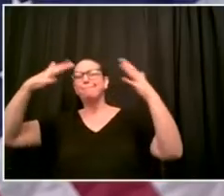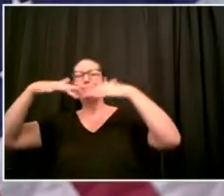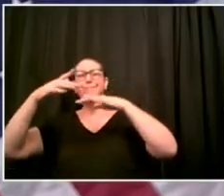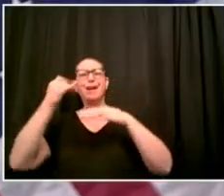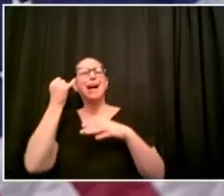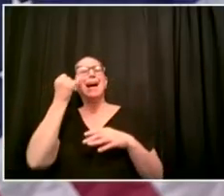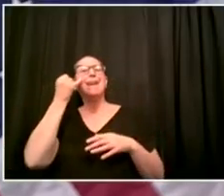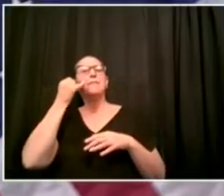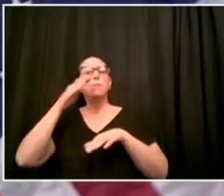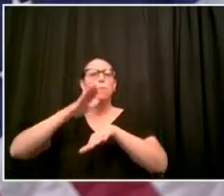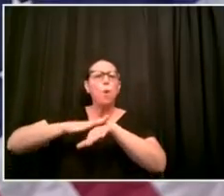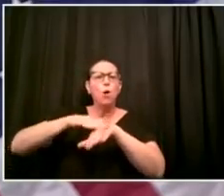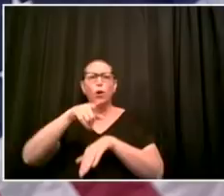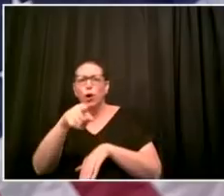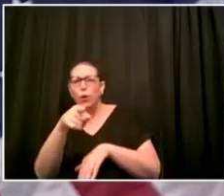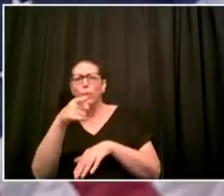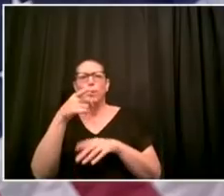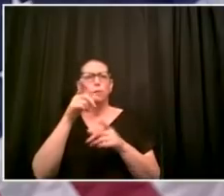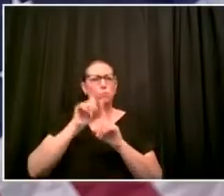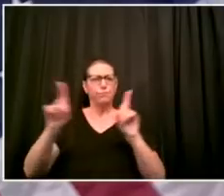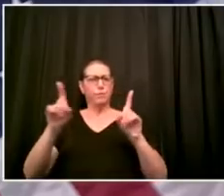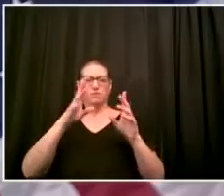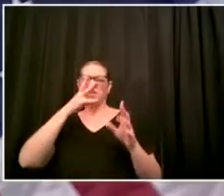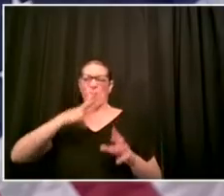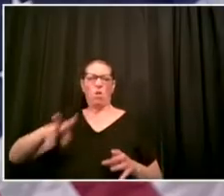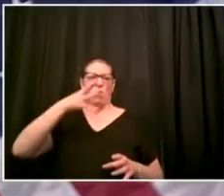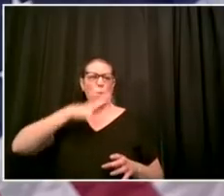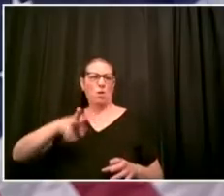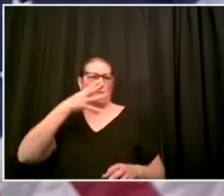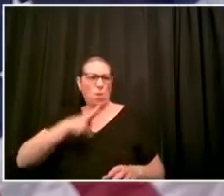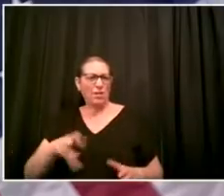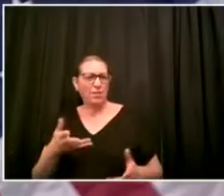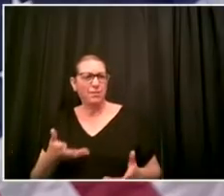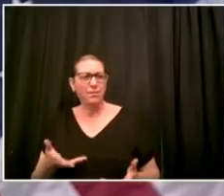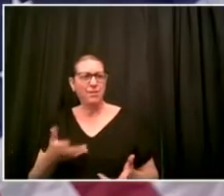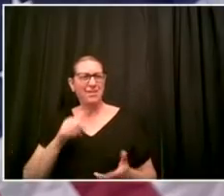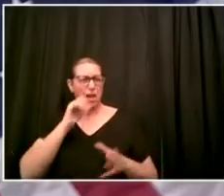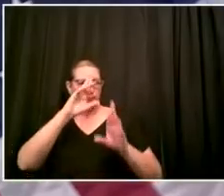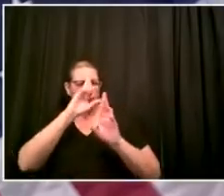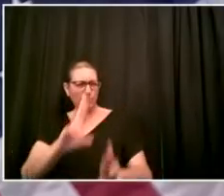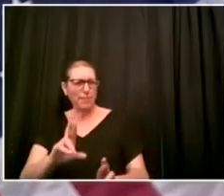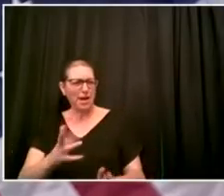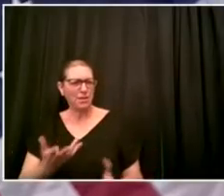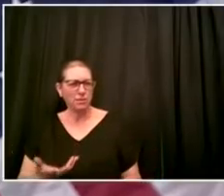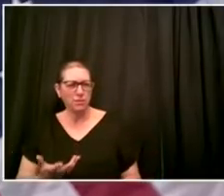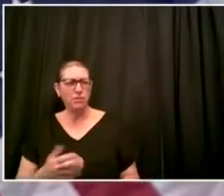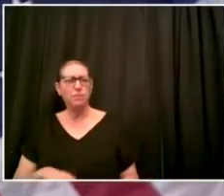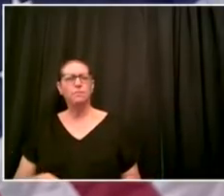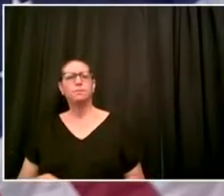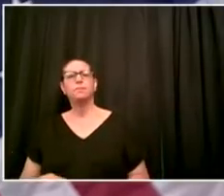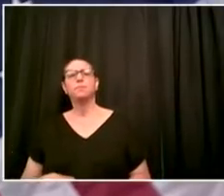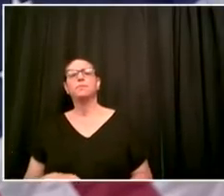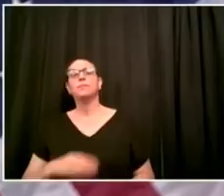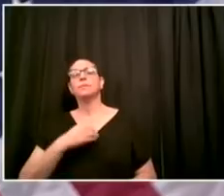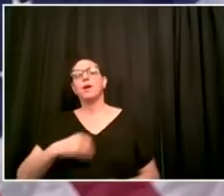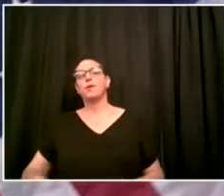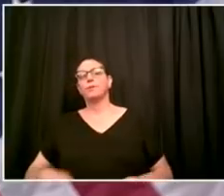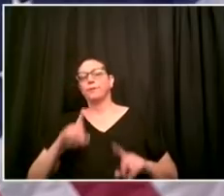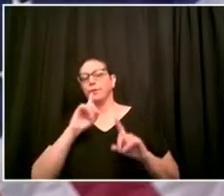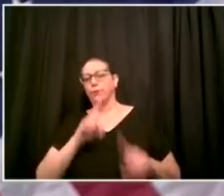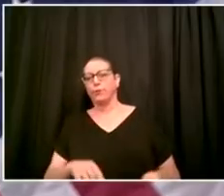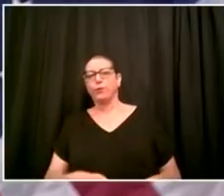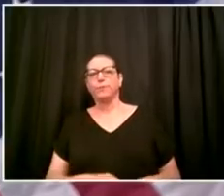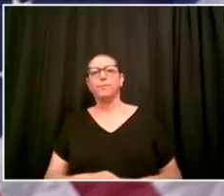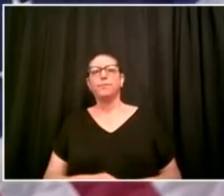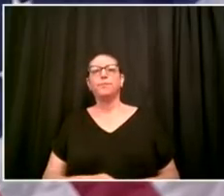happens for sure. But what I think you're going to see, as you just indicated, when it comes to summonses related to face